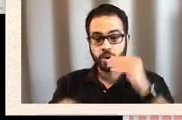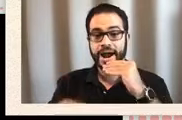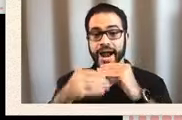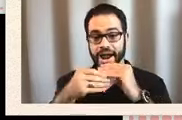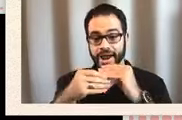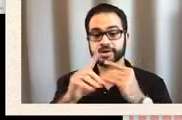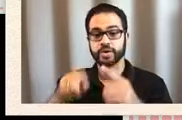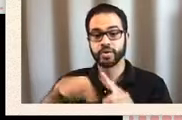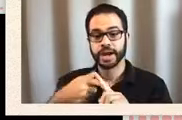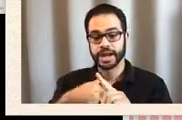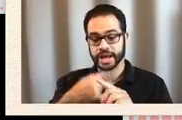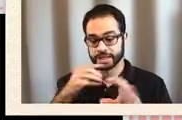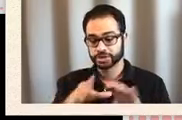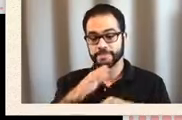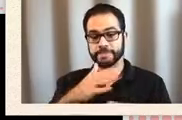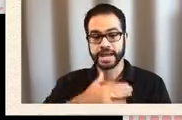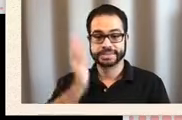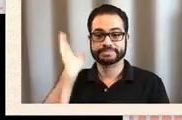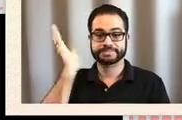at the college